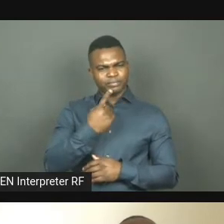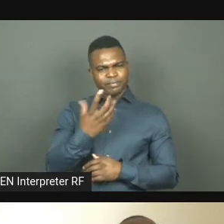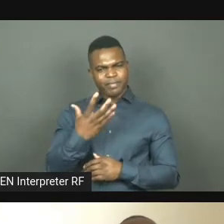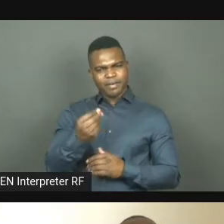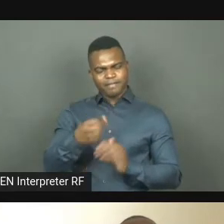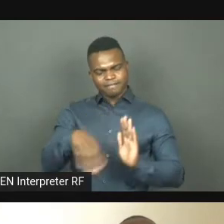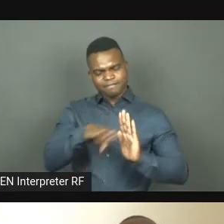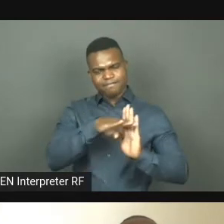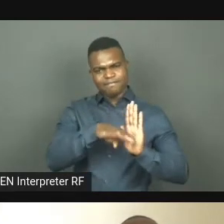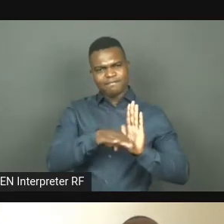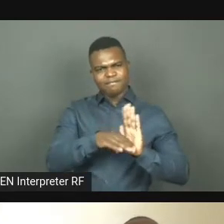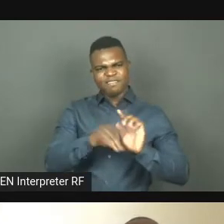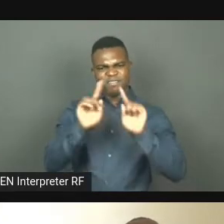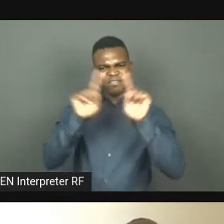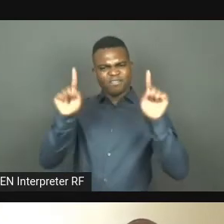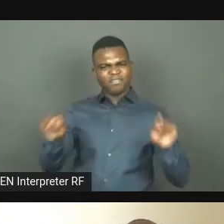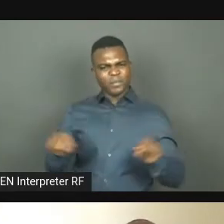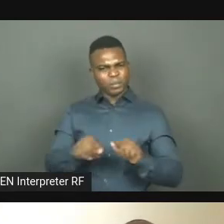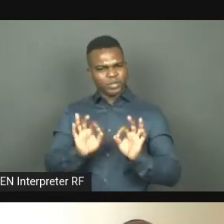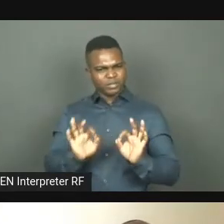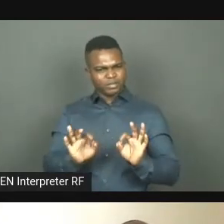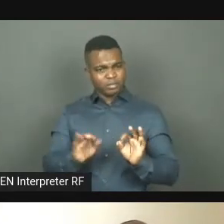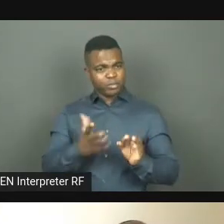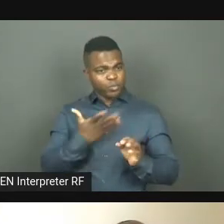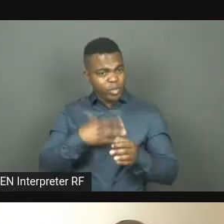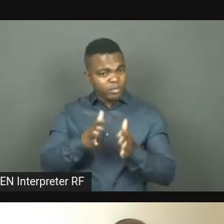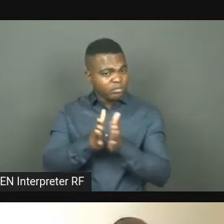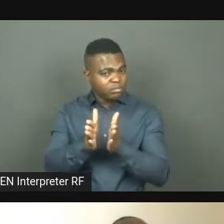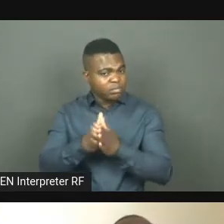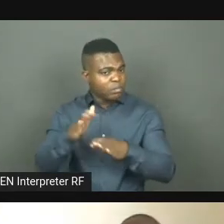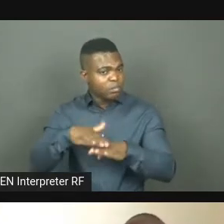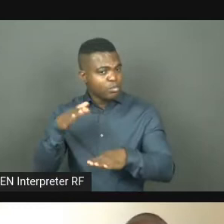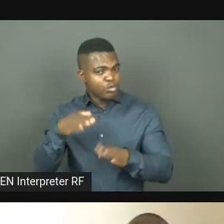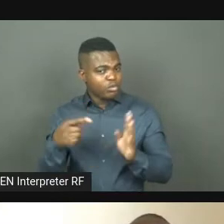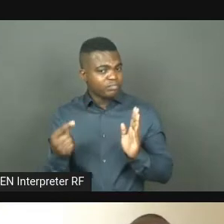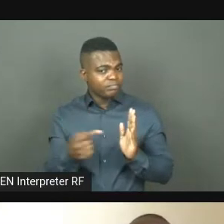Oh, the framework. So I had mentioned that the human rights,